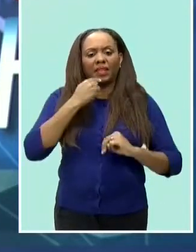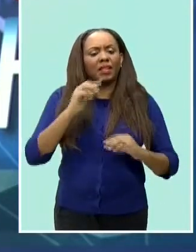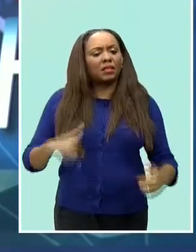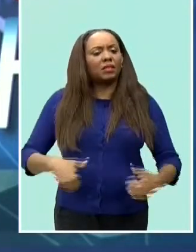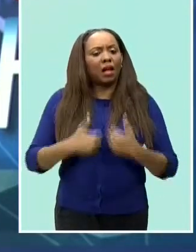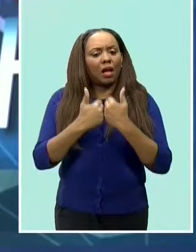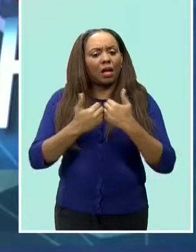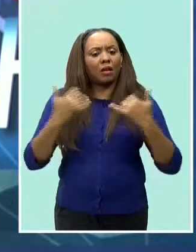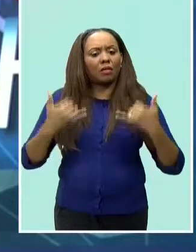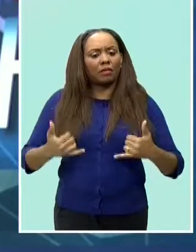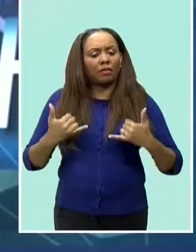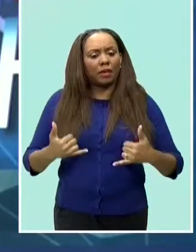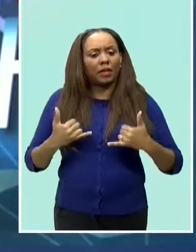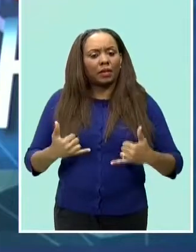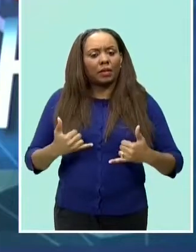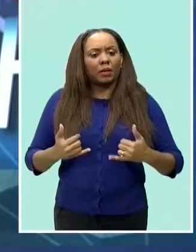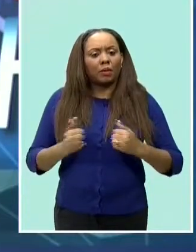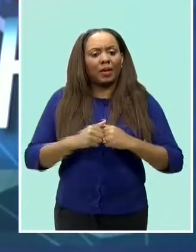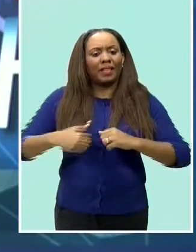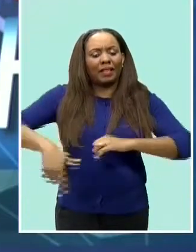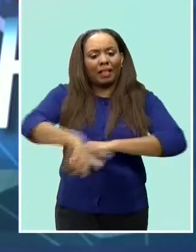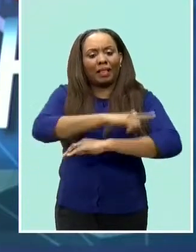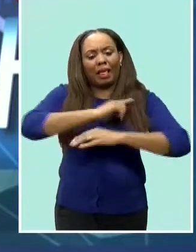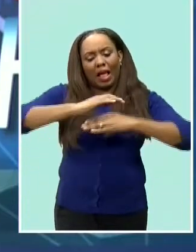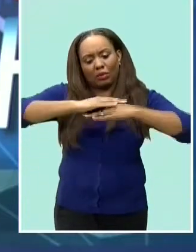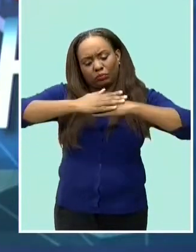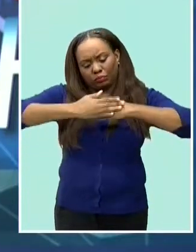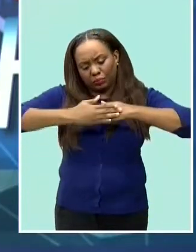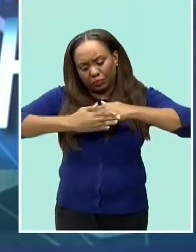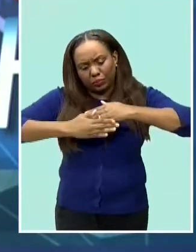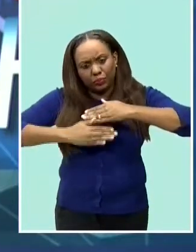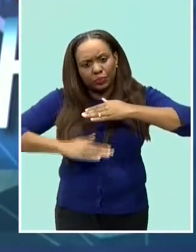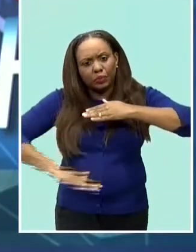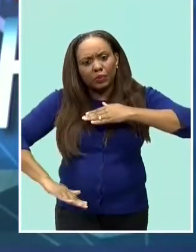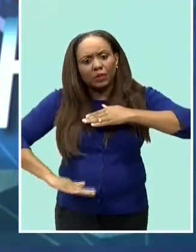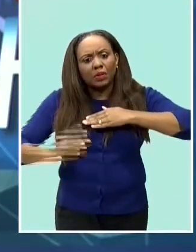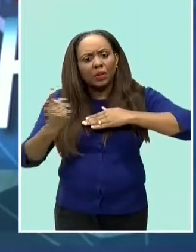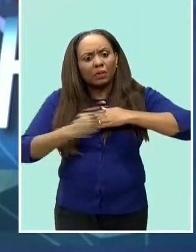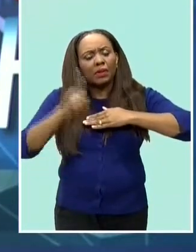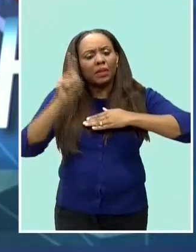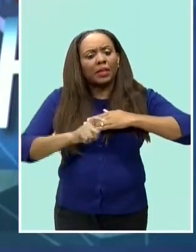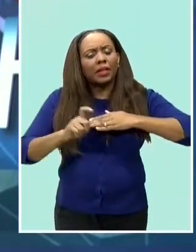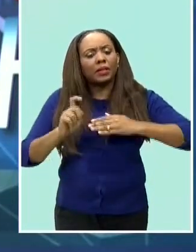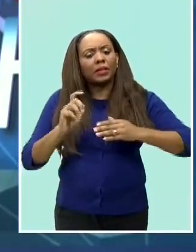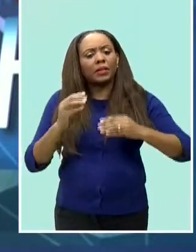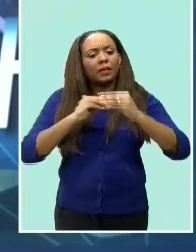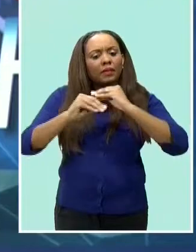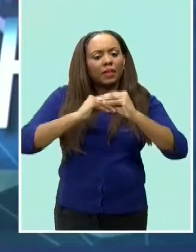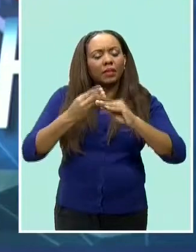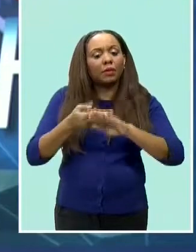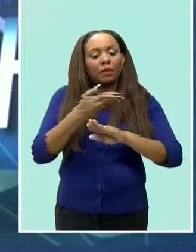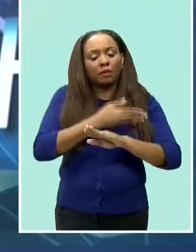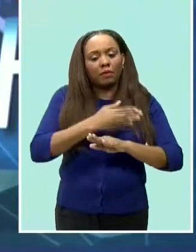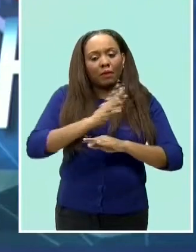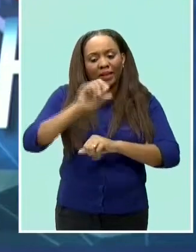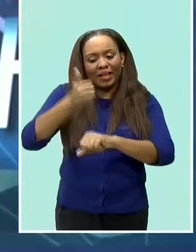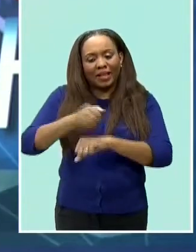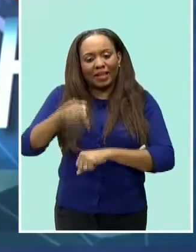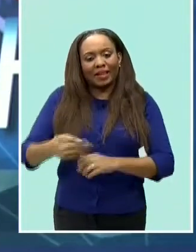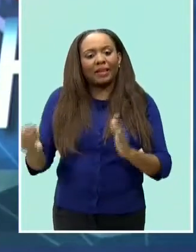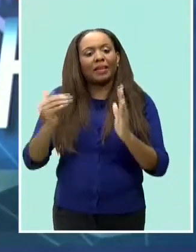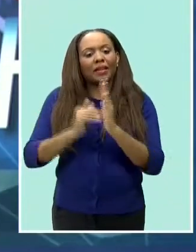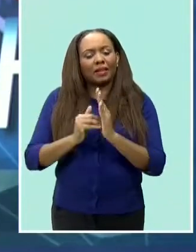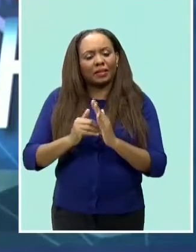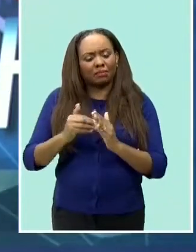facing the Scotland District regarding land slippage. She says it's something they have to get right before a return, and that will take